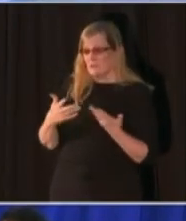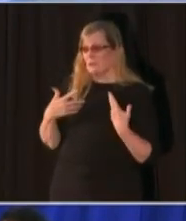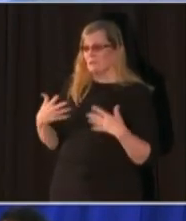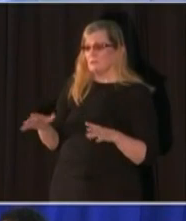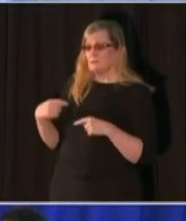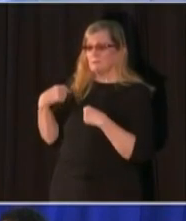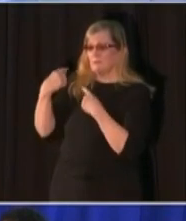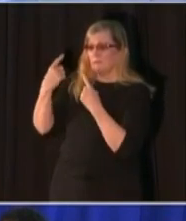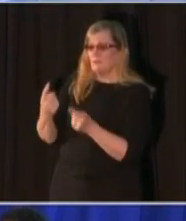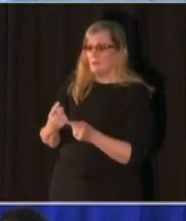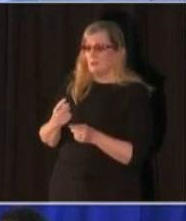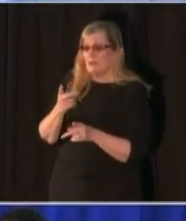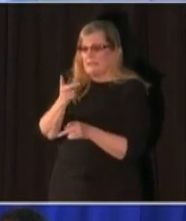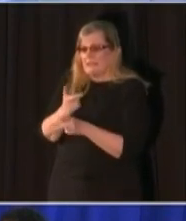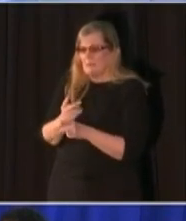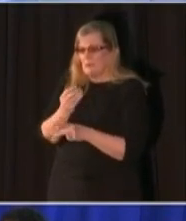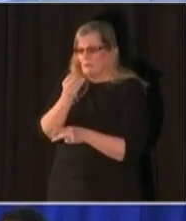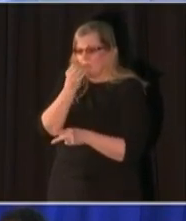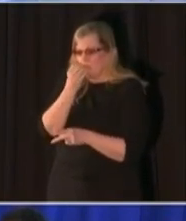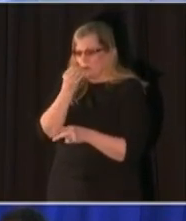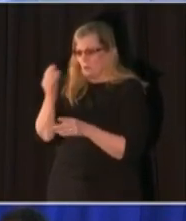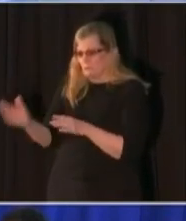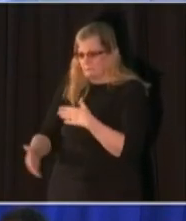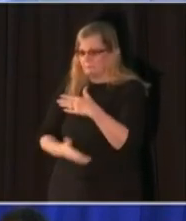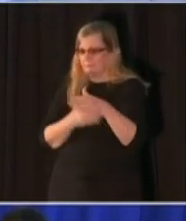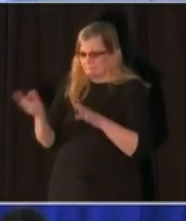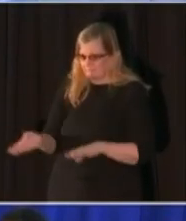supply going. So